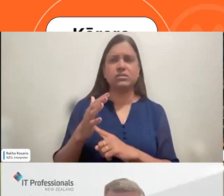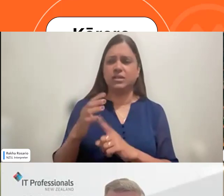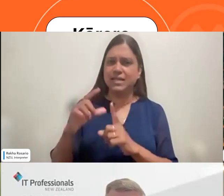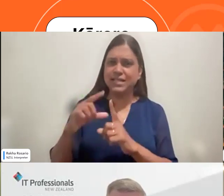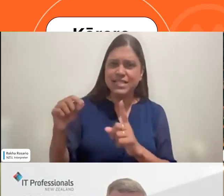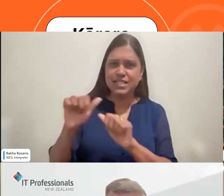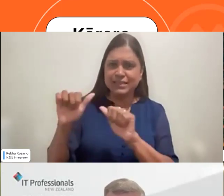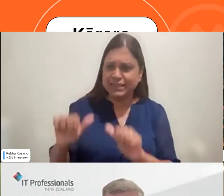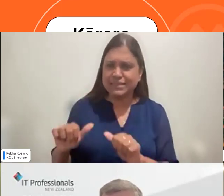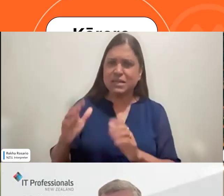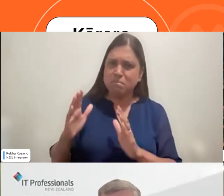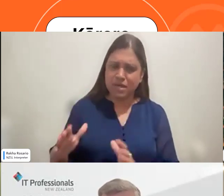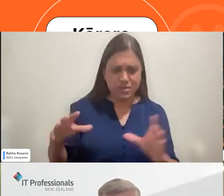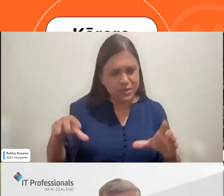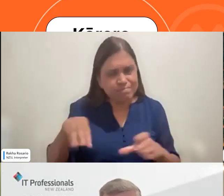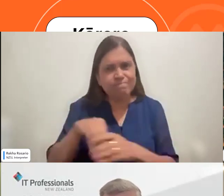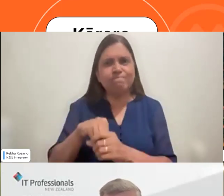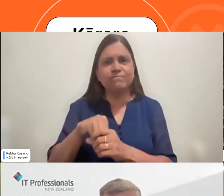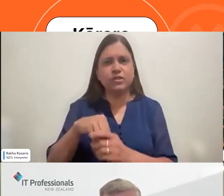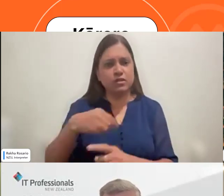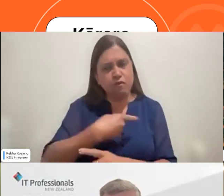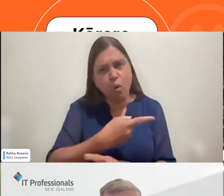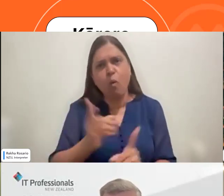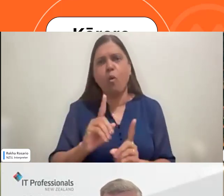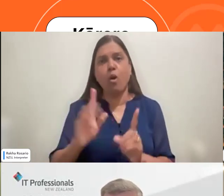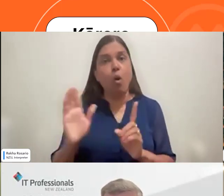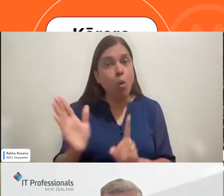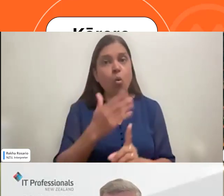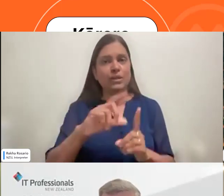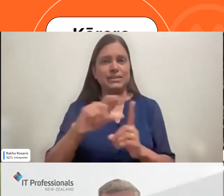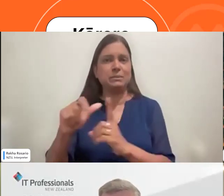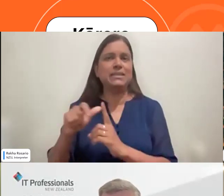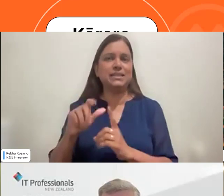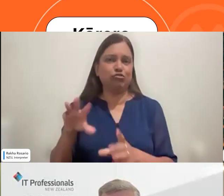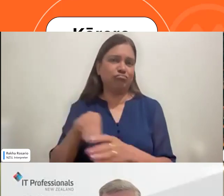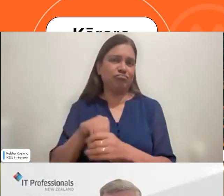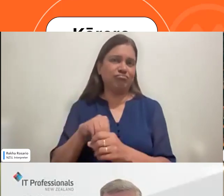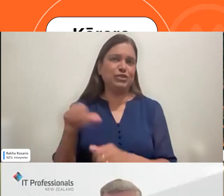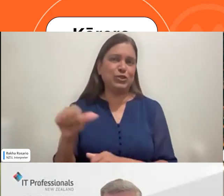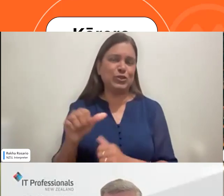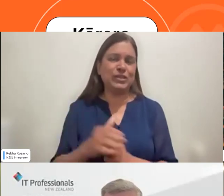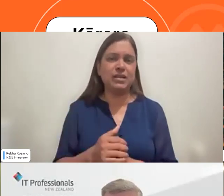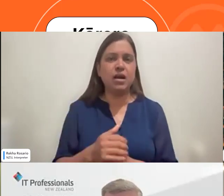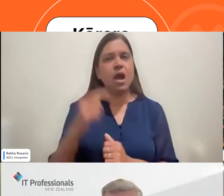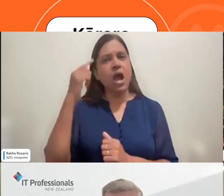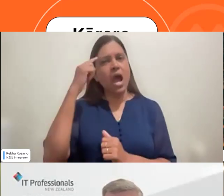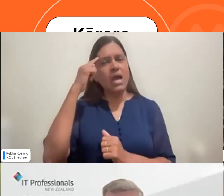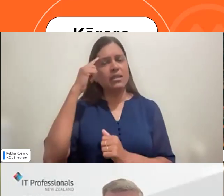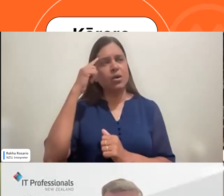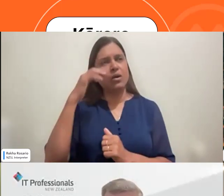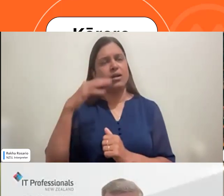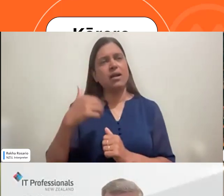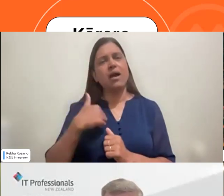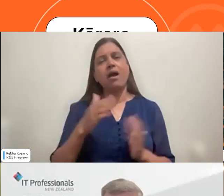for people with disabilities of all kinds. I thought I'd shift the focus slightly to how we collectively drive change, how